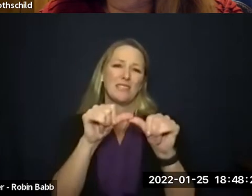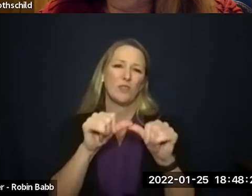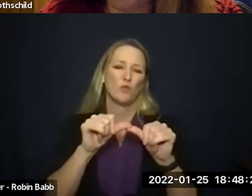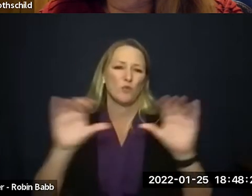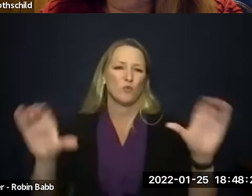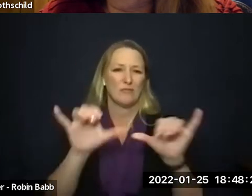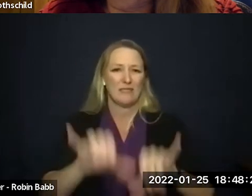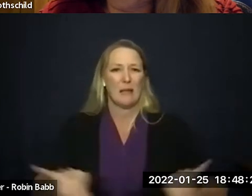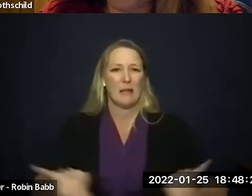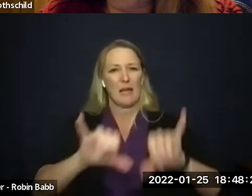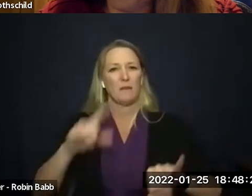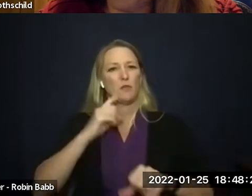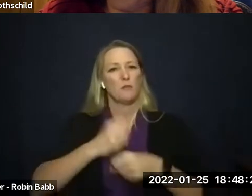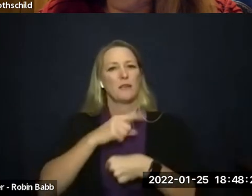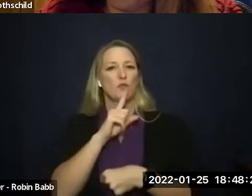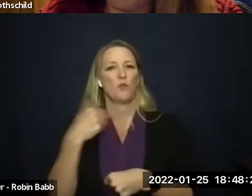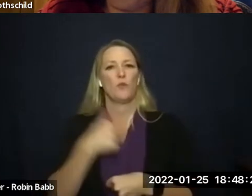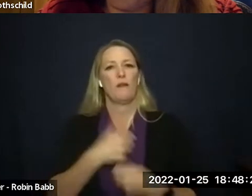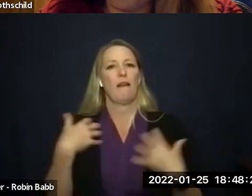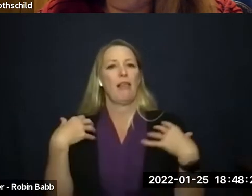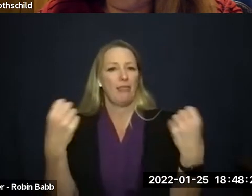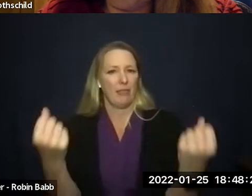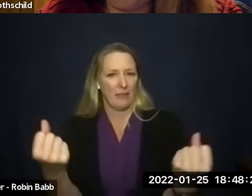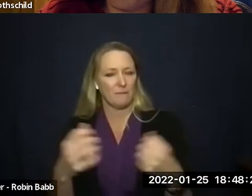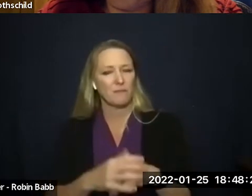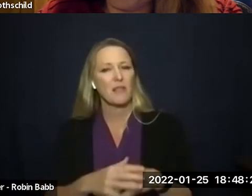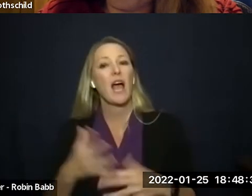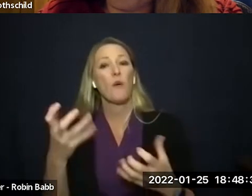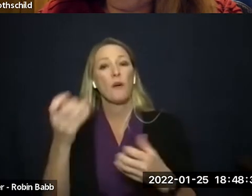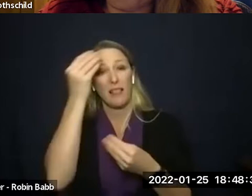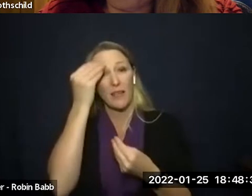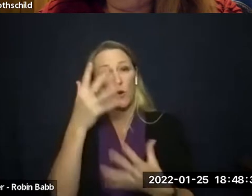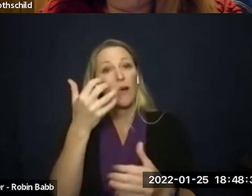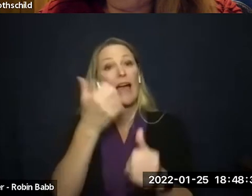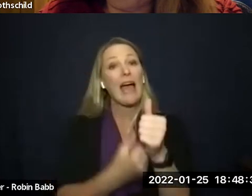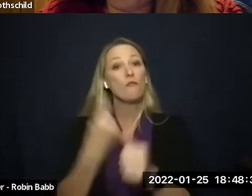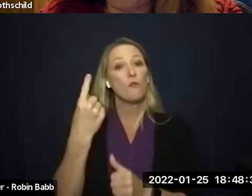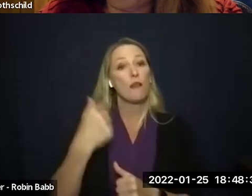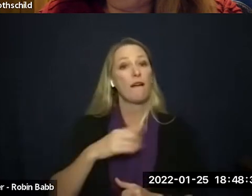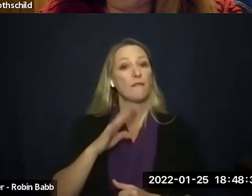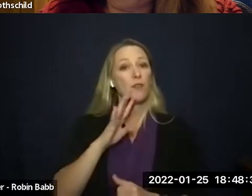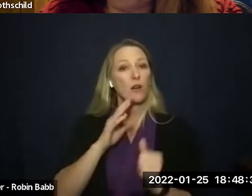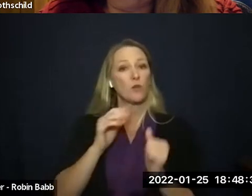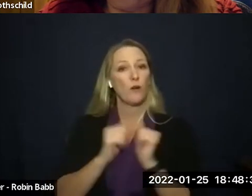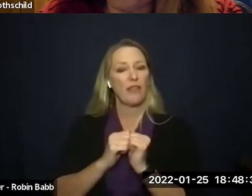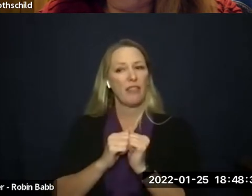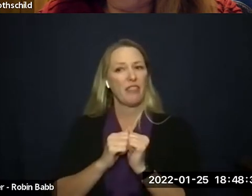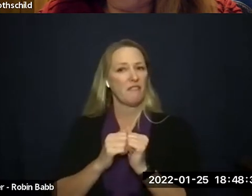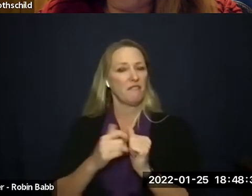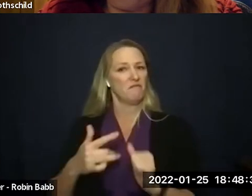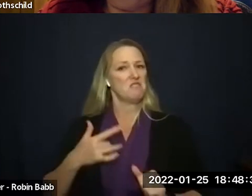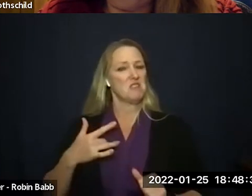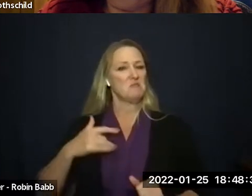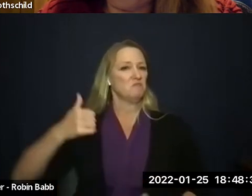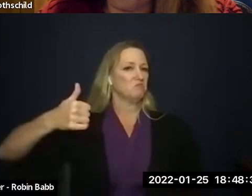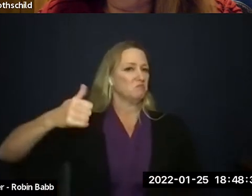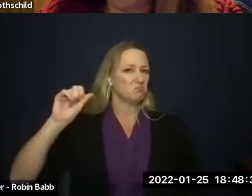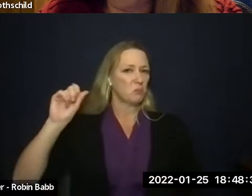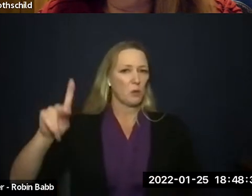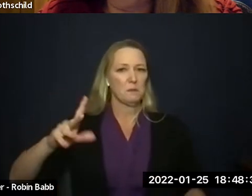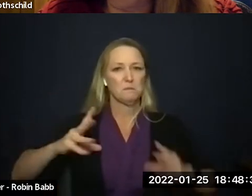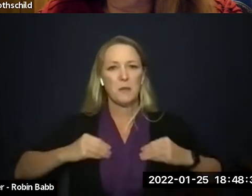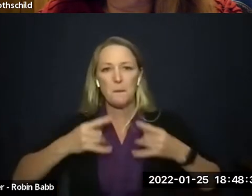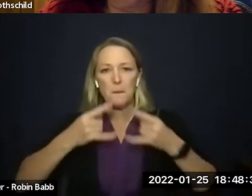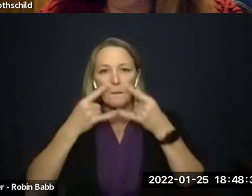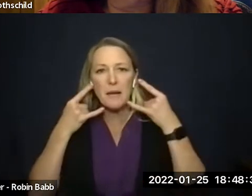and well-being uh i wanted to note that everyone i've talked to has is okay with wearing masks and is happy